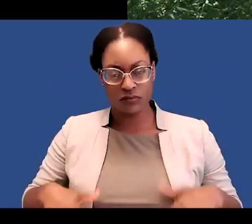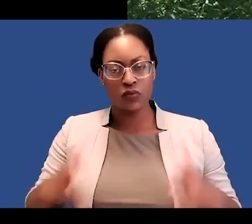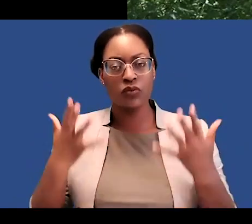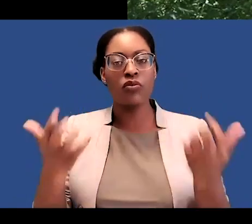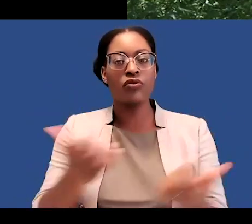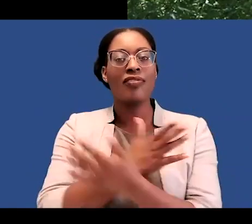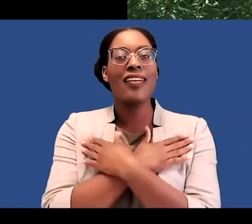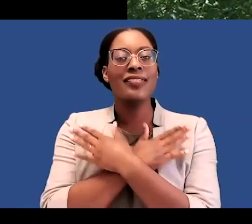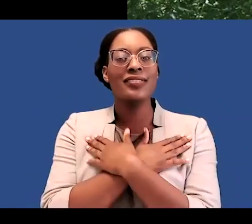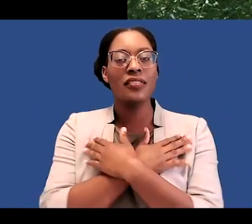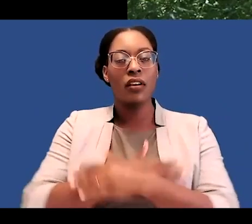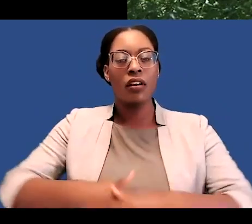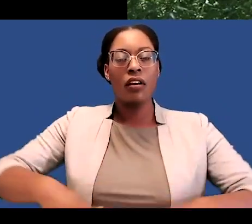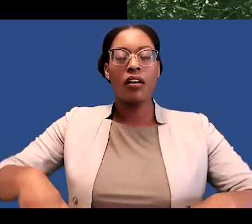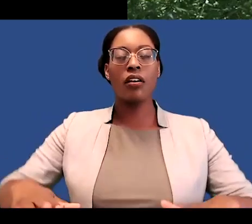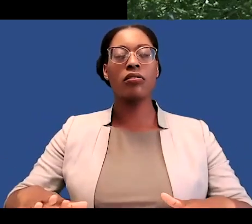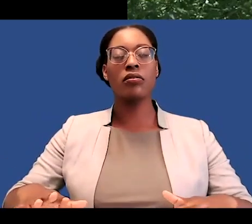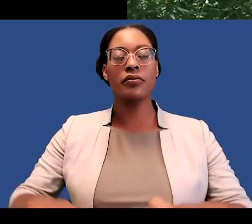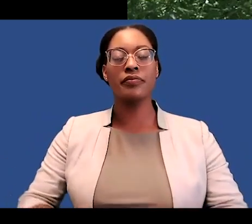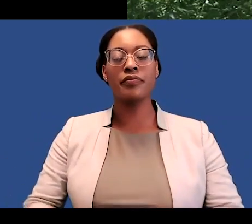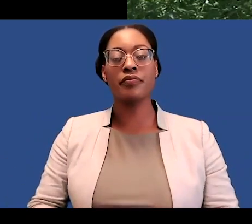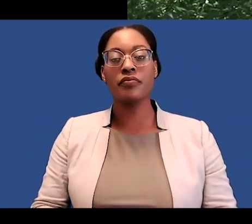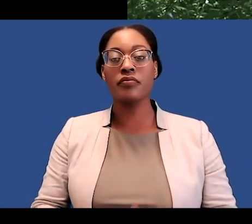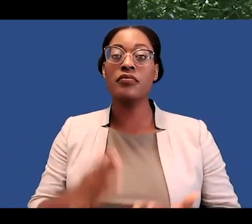Release any tension from the neck and the jaw.